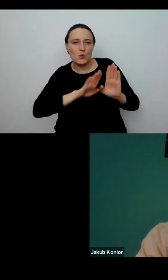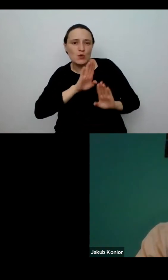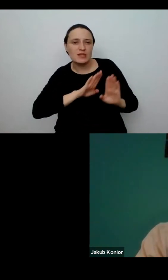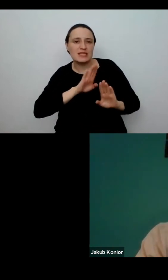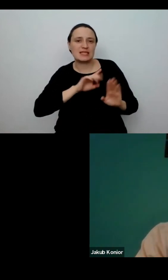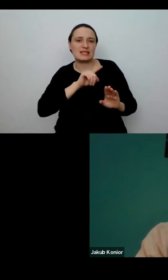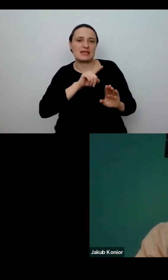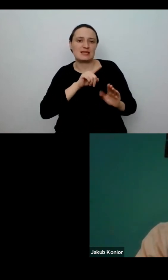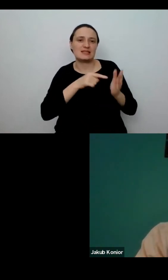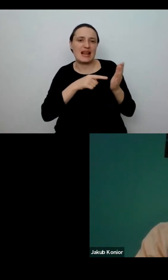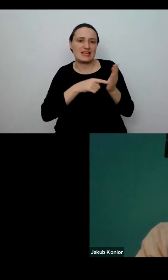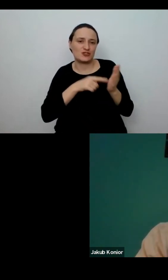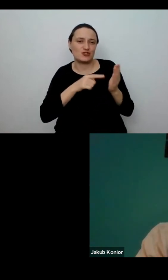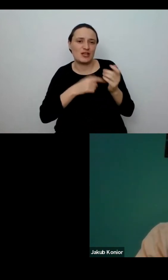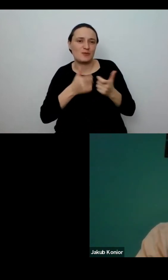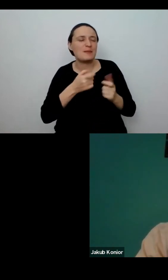always